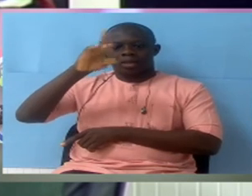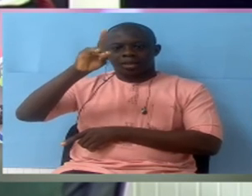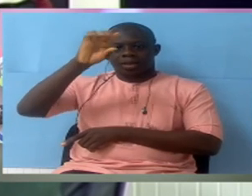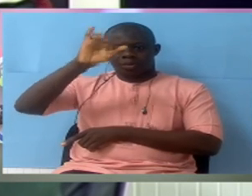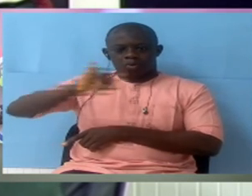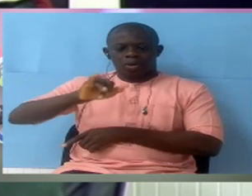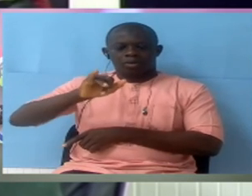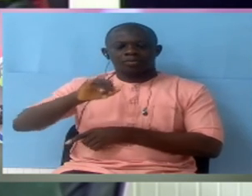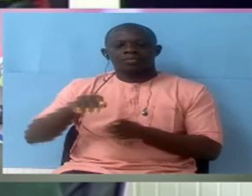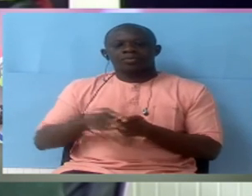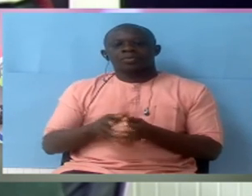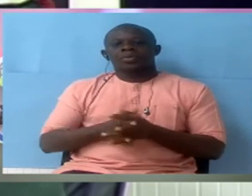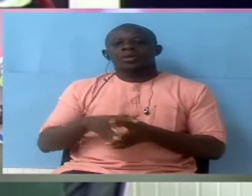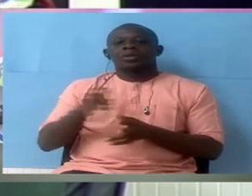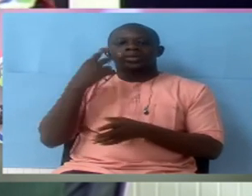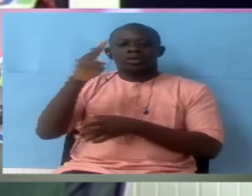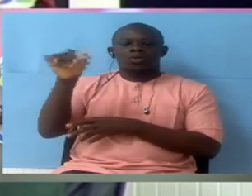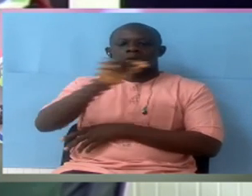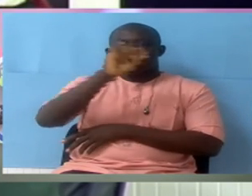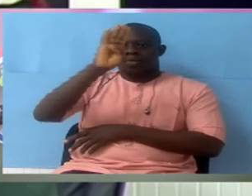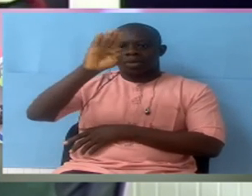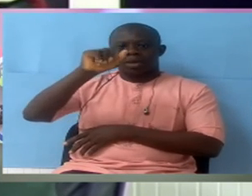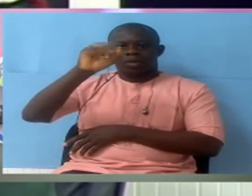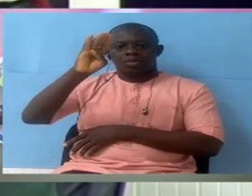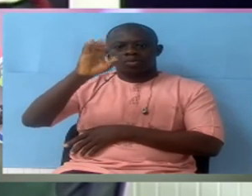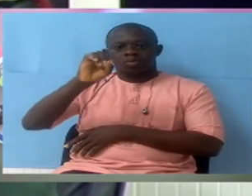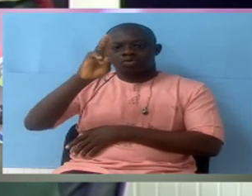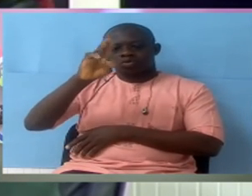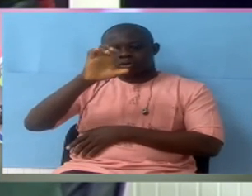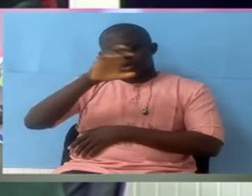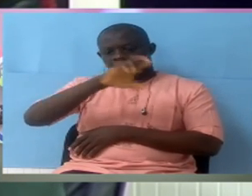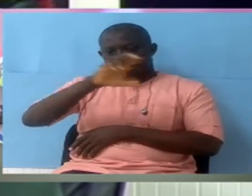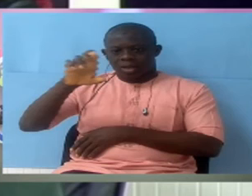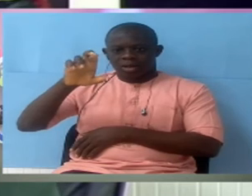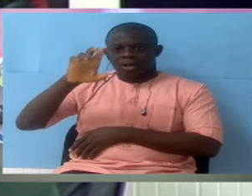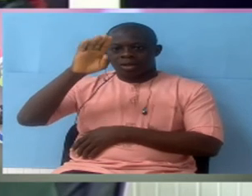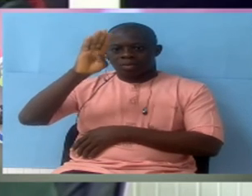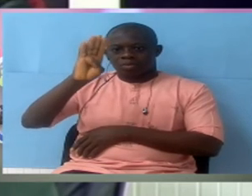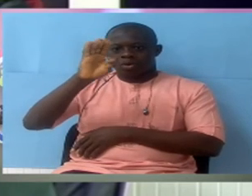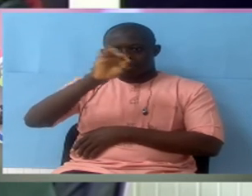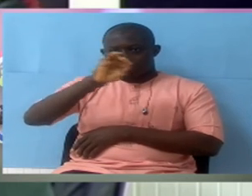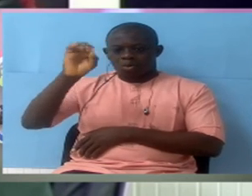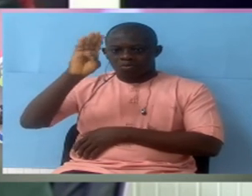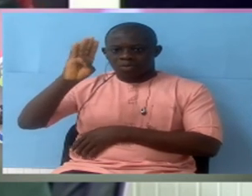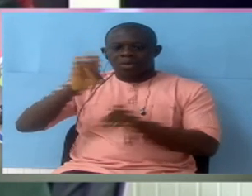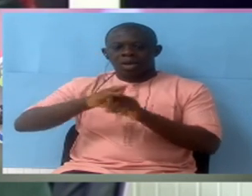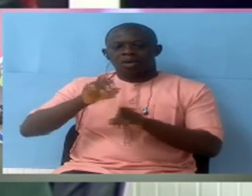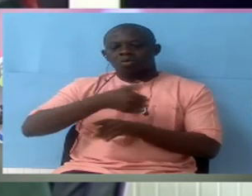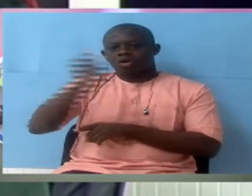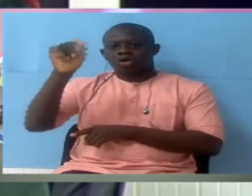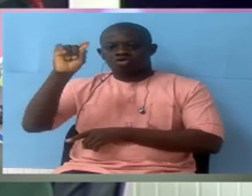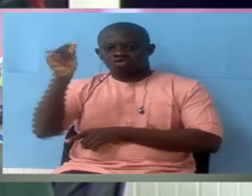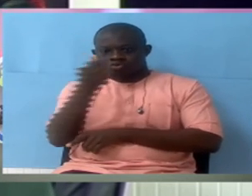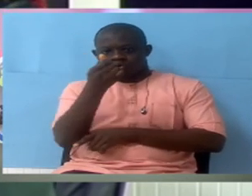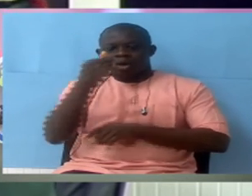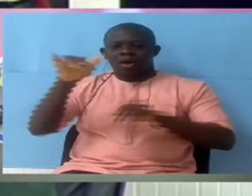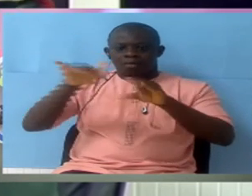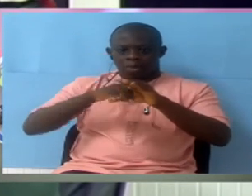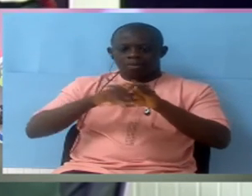Ba Corporal Babacar Bob. Corporal Babacar Bob. And four other recruits. Ak ñeneen ñu jël es